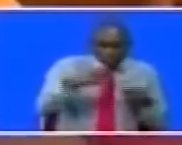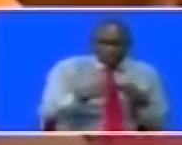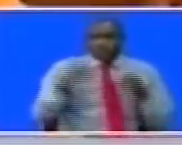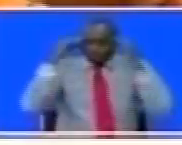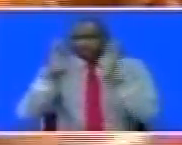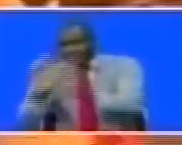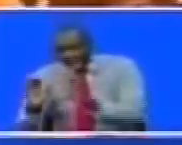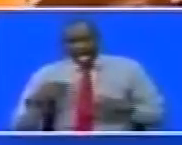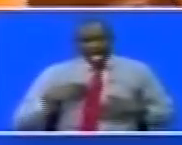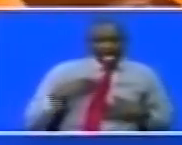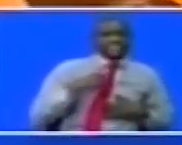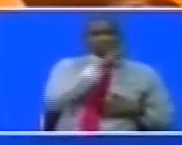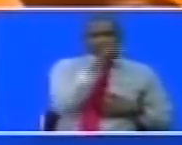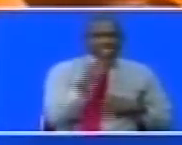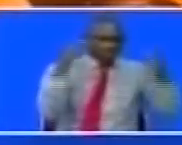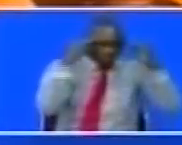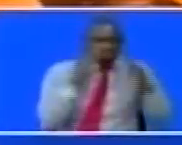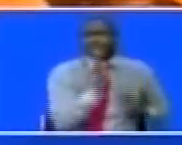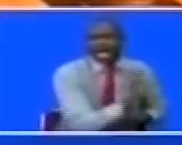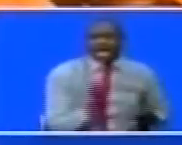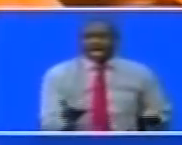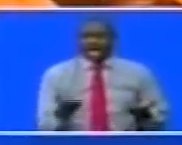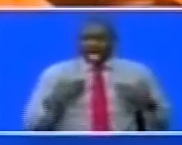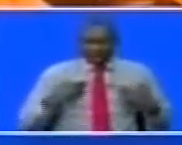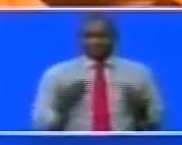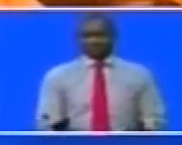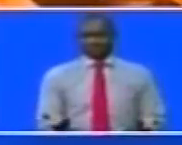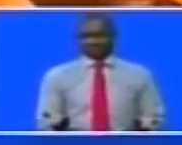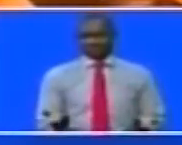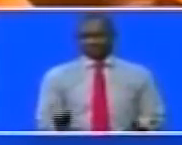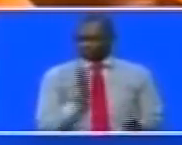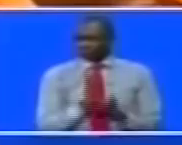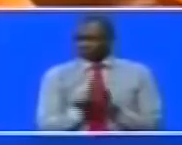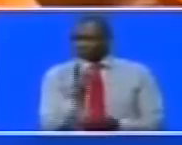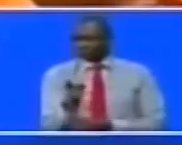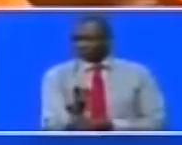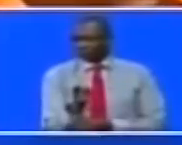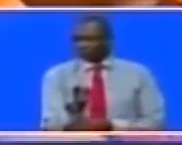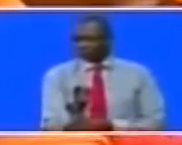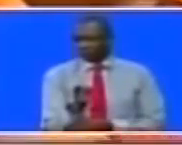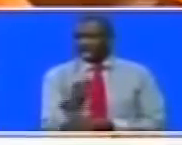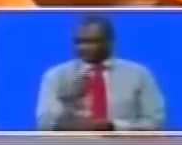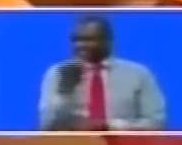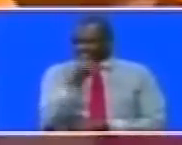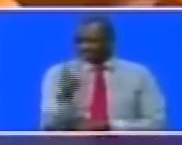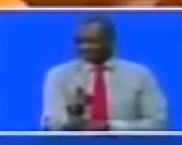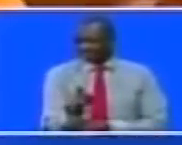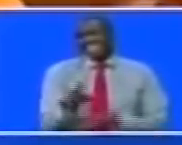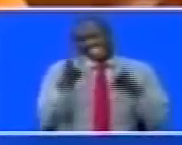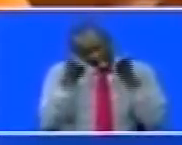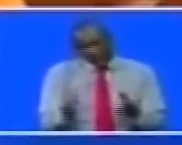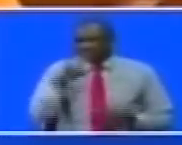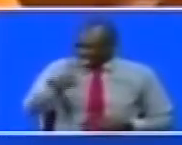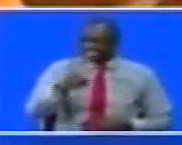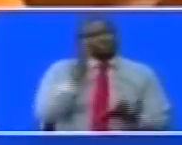court-affiliated persons and a different justice system for those who are affiliated to the Jubilee administration? Now, that